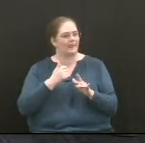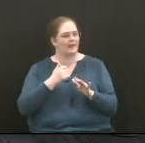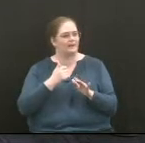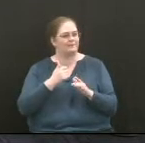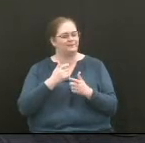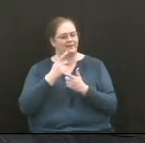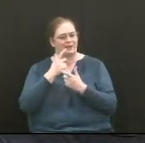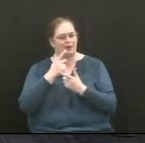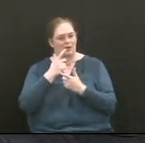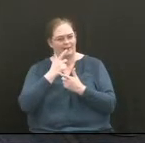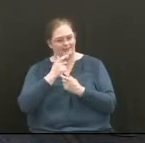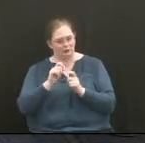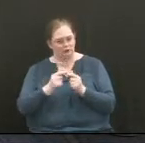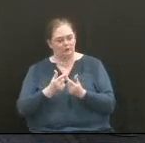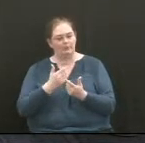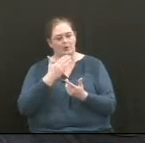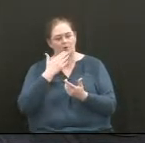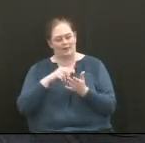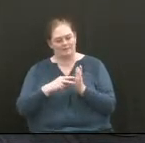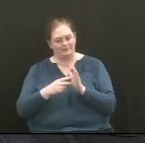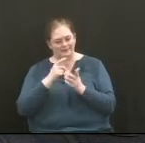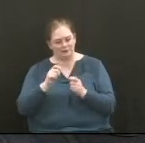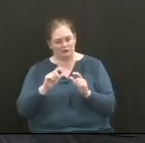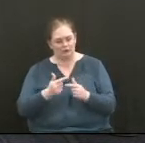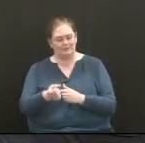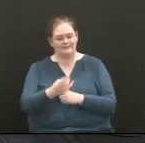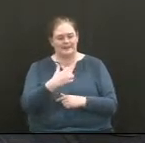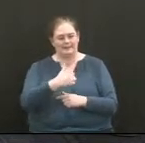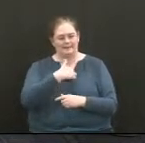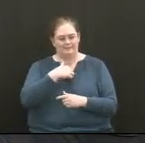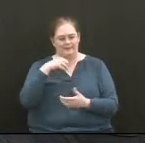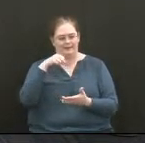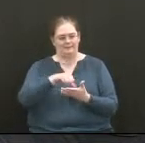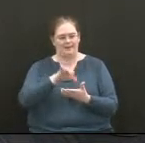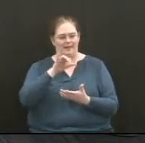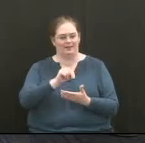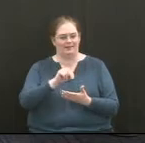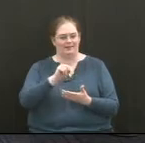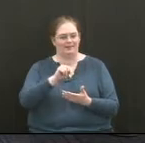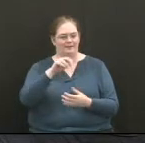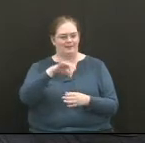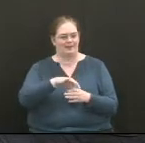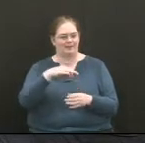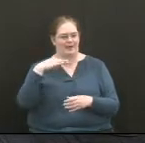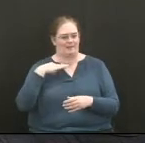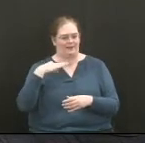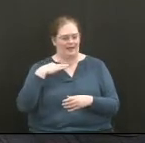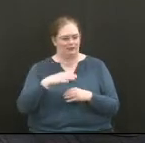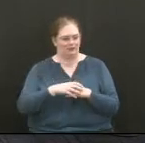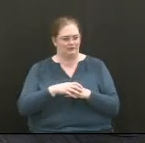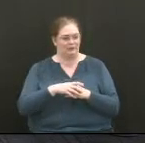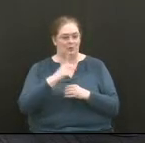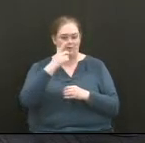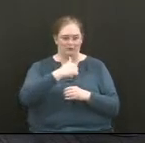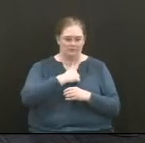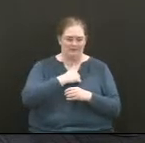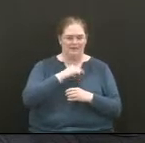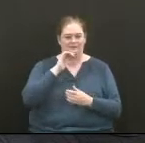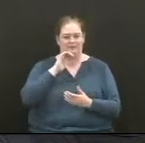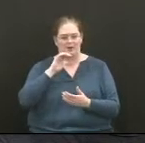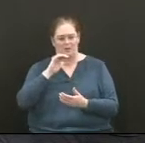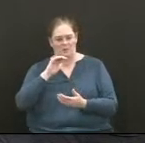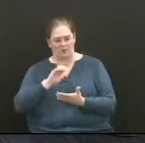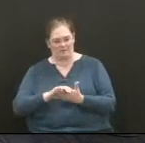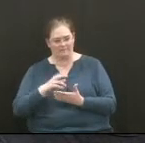an interest group, a well-meaning interest group, sending me mail-in ballot applications. One for me, my wife, and my two